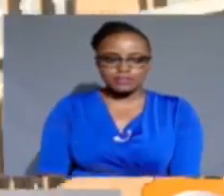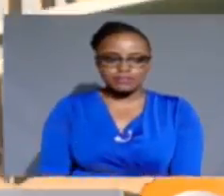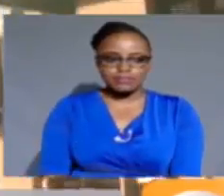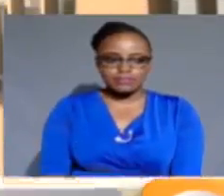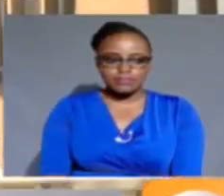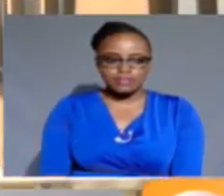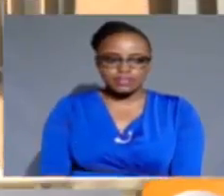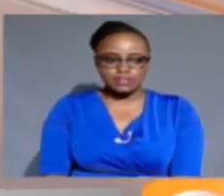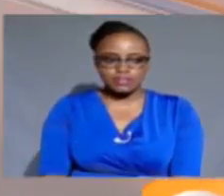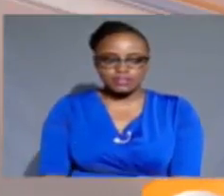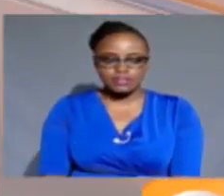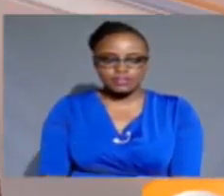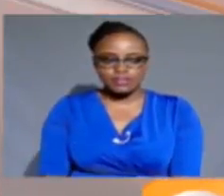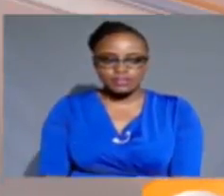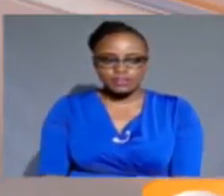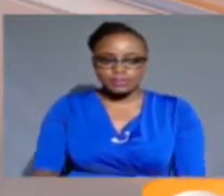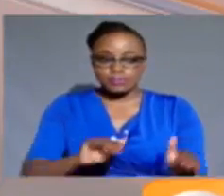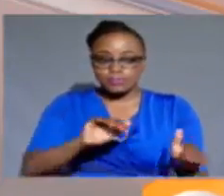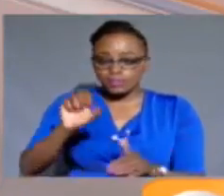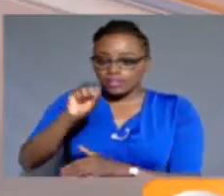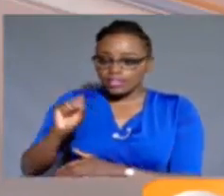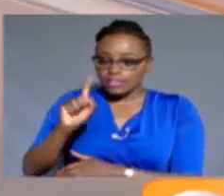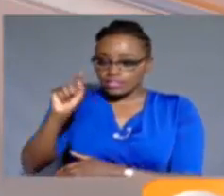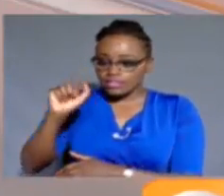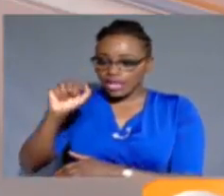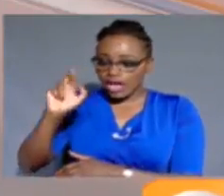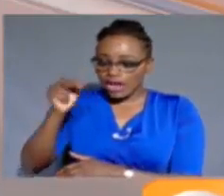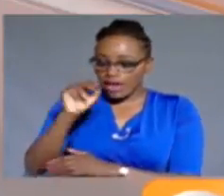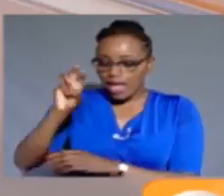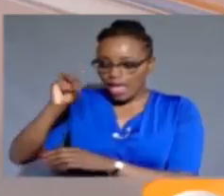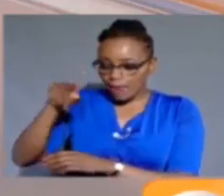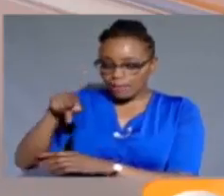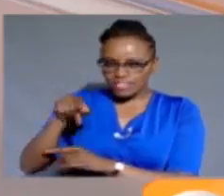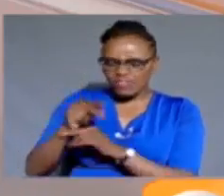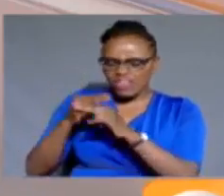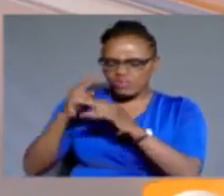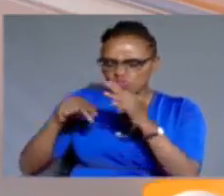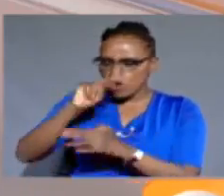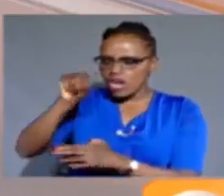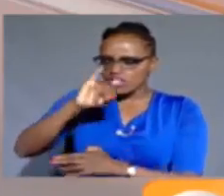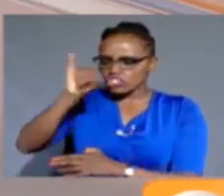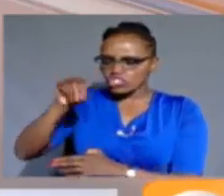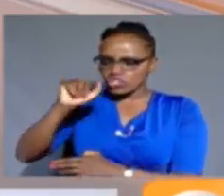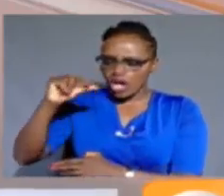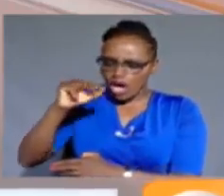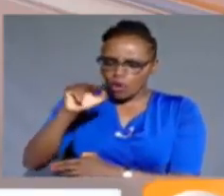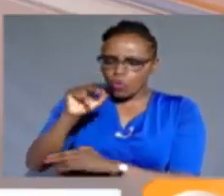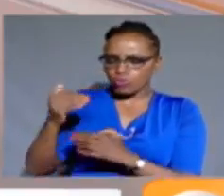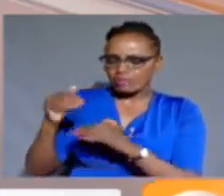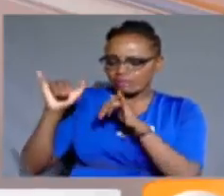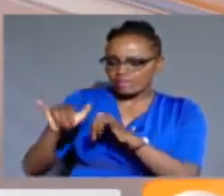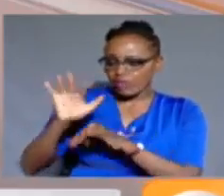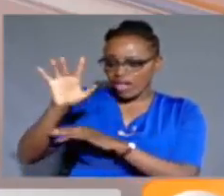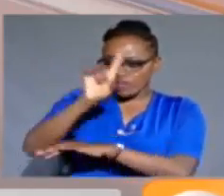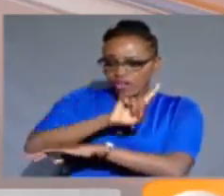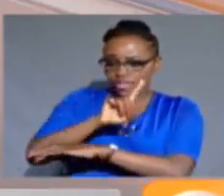Citizen Weekend. Starehe Member of Parliament Charles Njagua, popularly known as Jaguar, will spend another 5 days